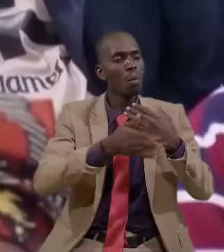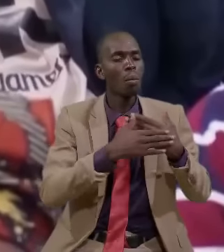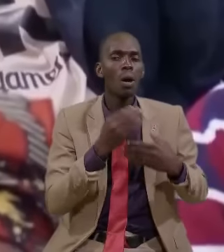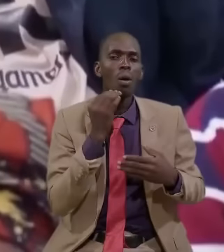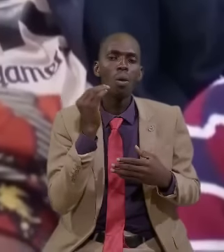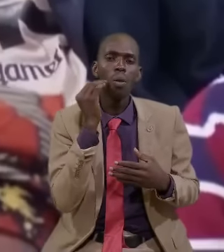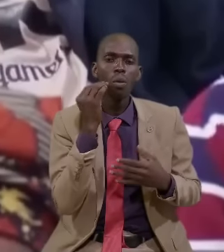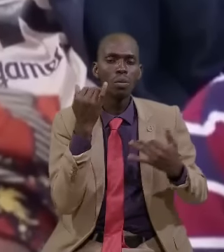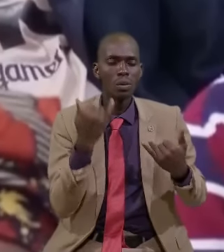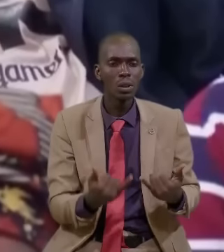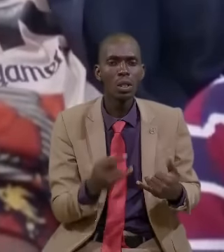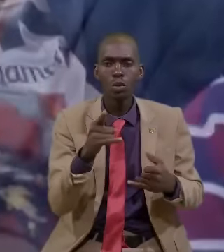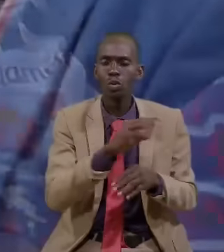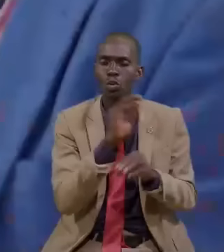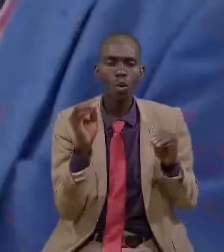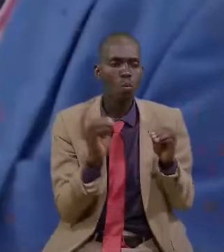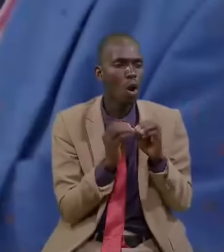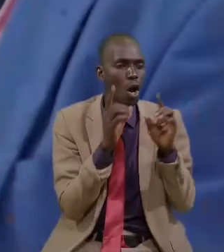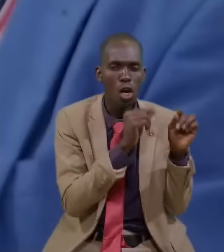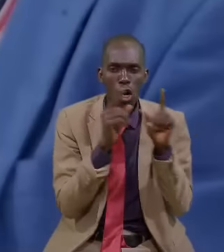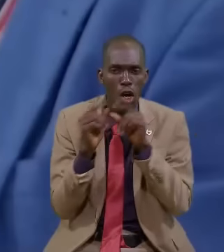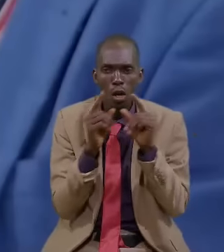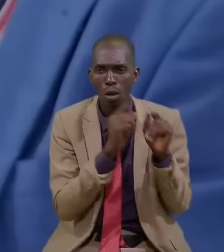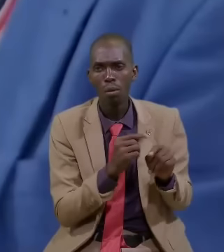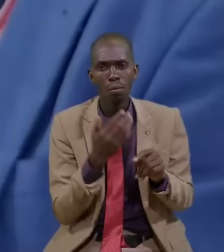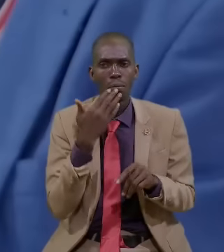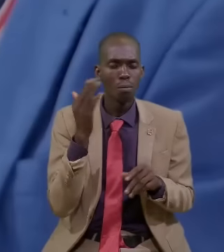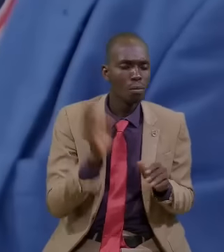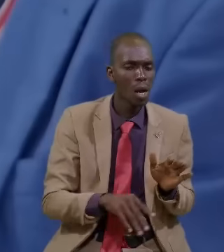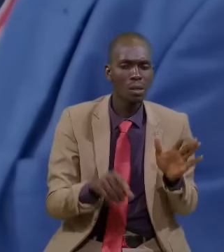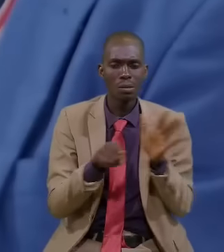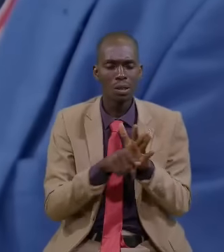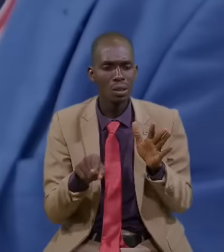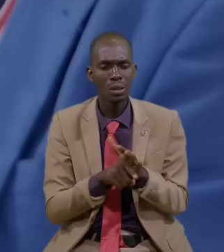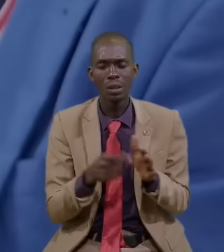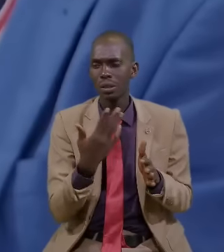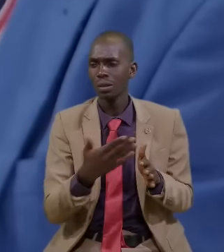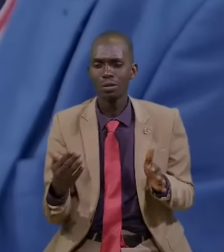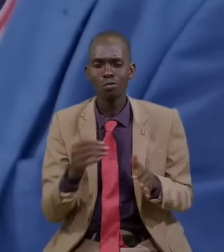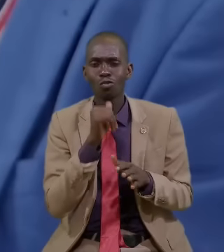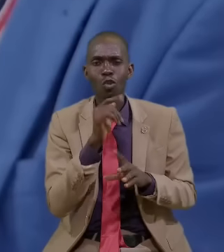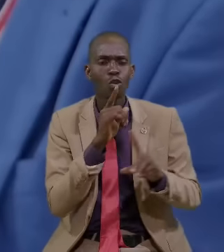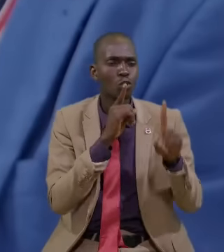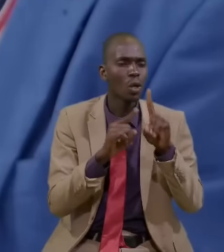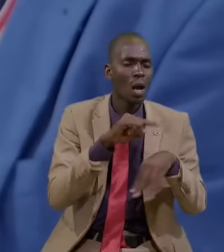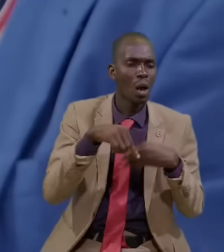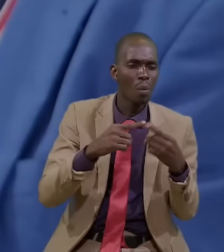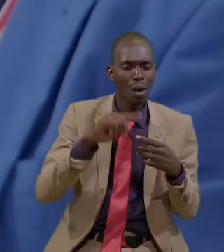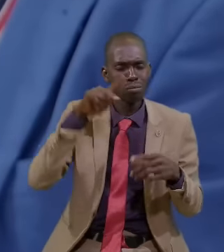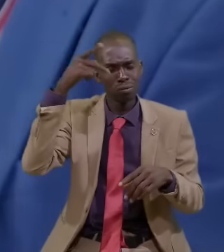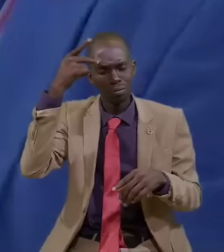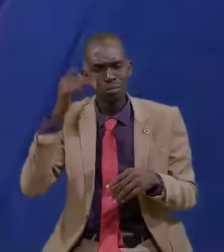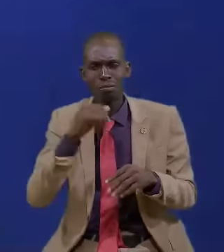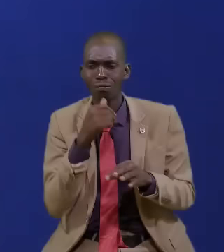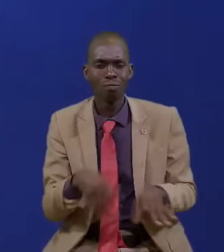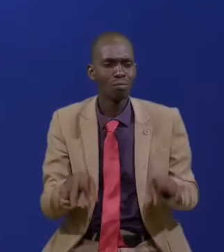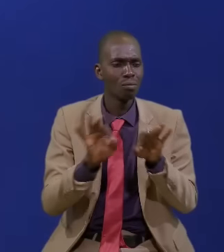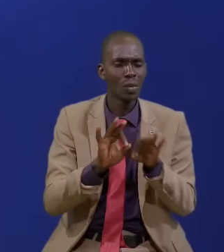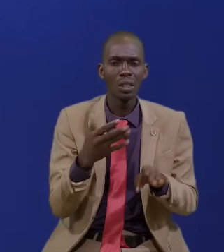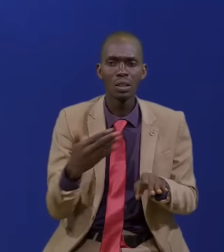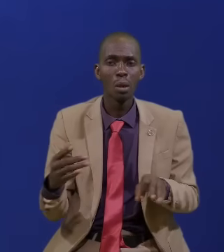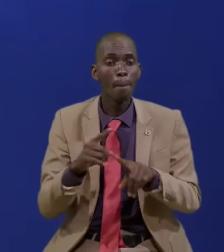more gossip and no more talking about this or about that other irrelevant thing. You're not talking about Jesus who has